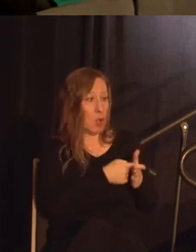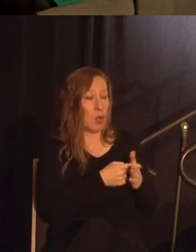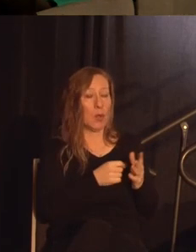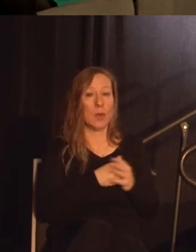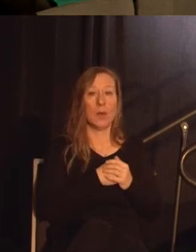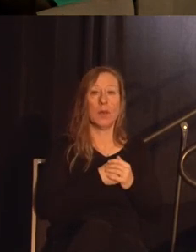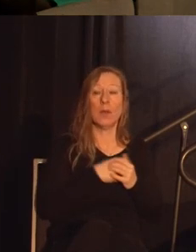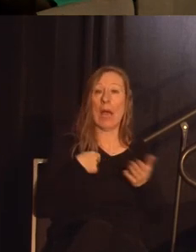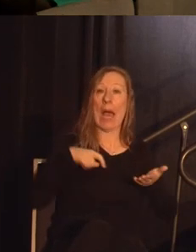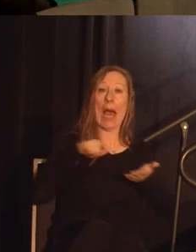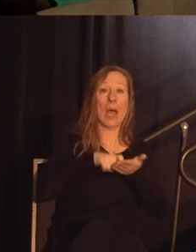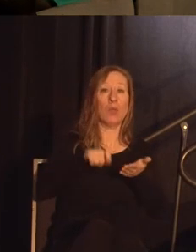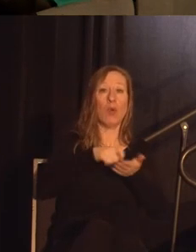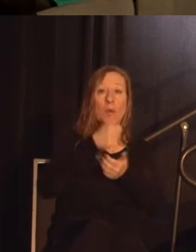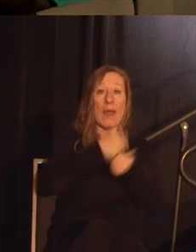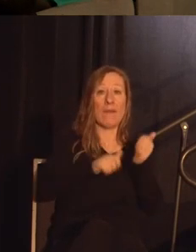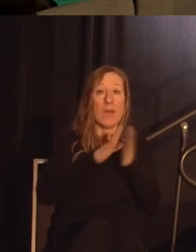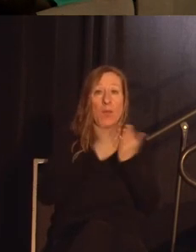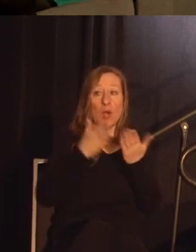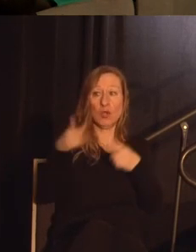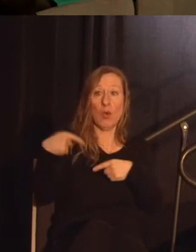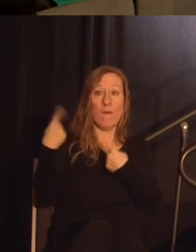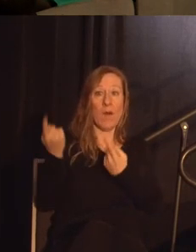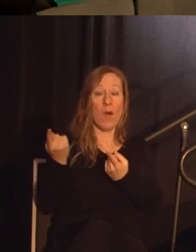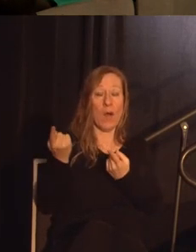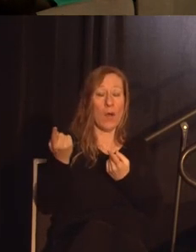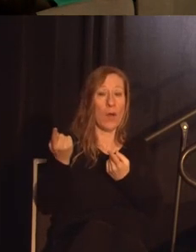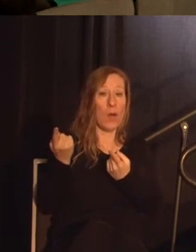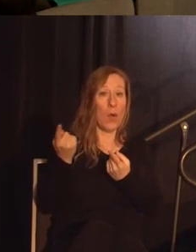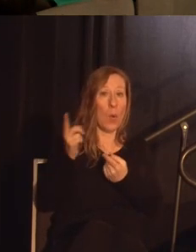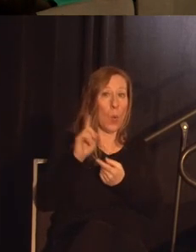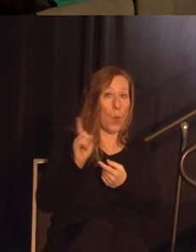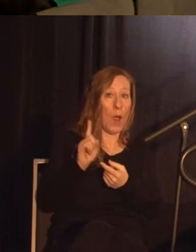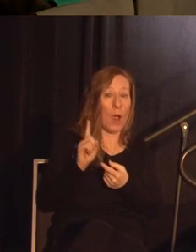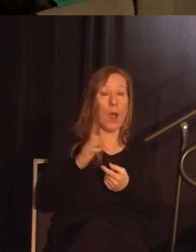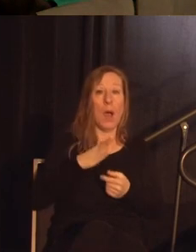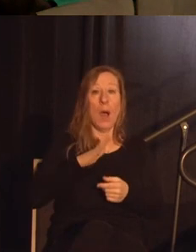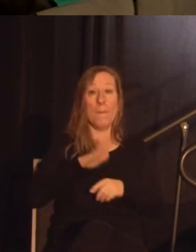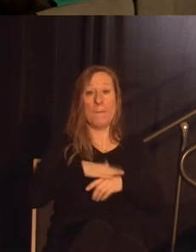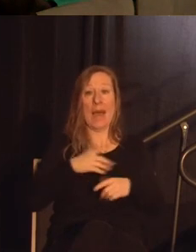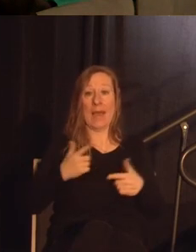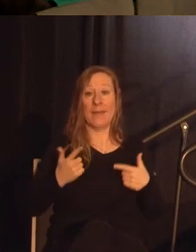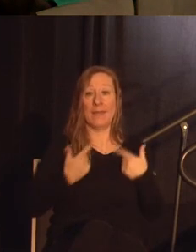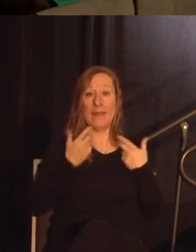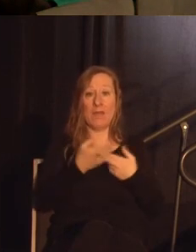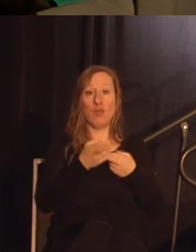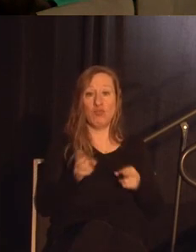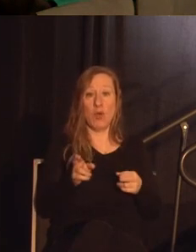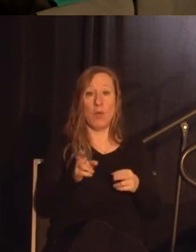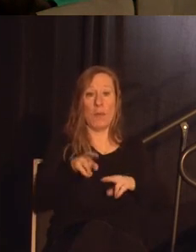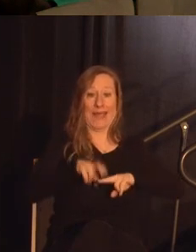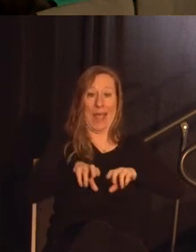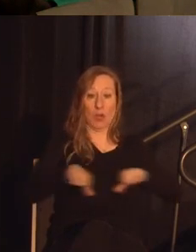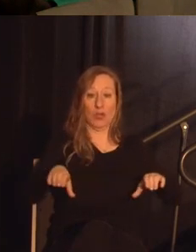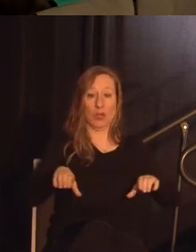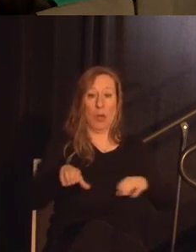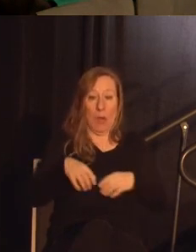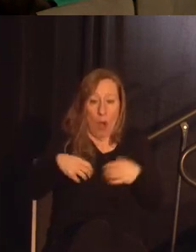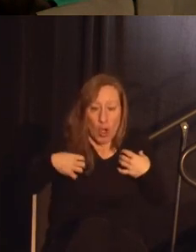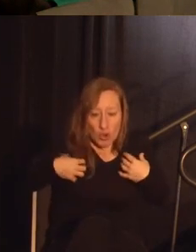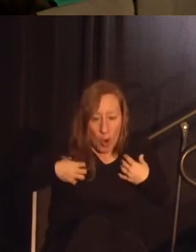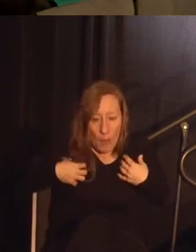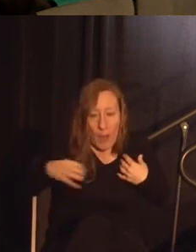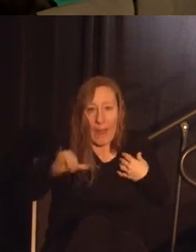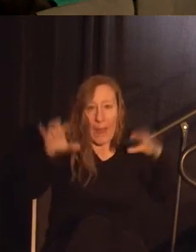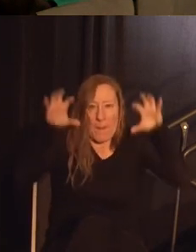wrote every book so far on my living room couch, like hunched over like a monster with